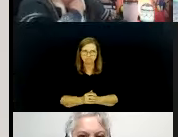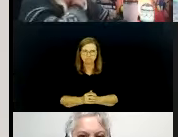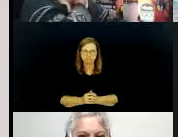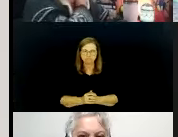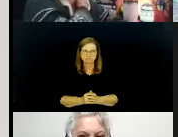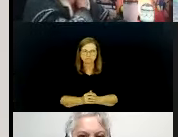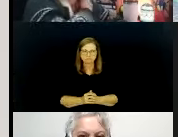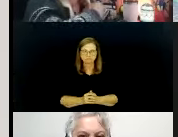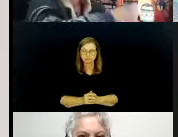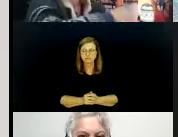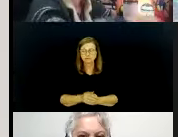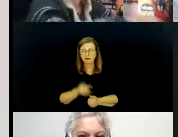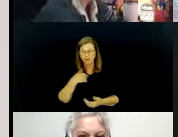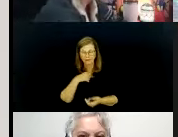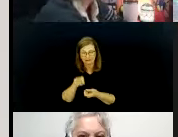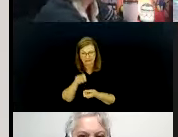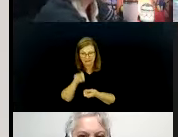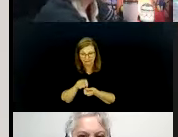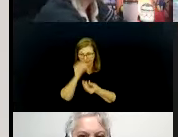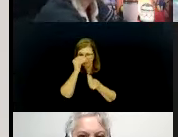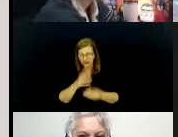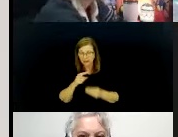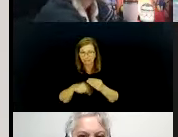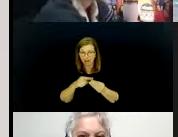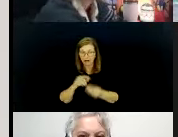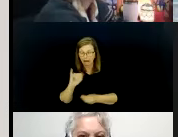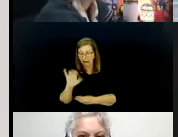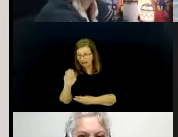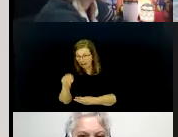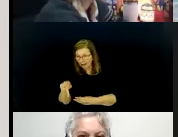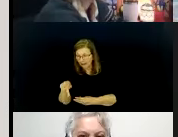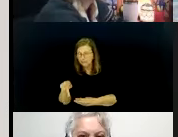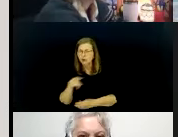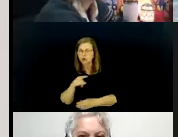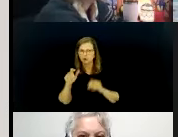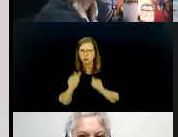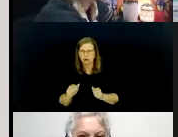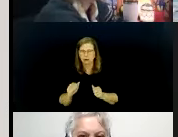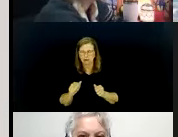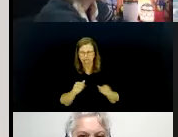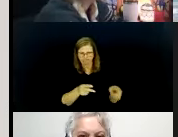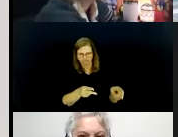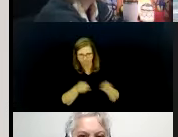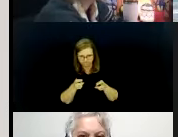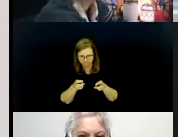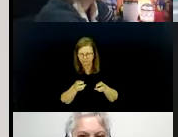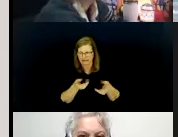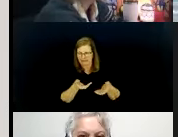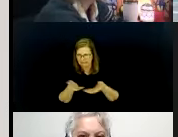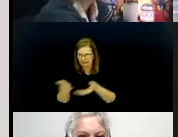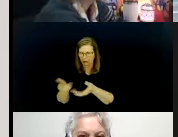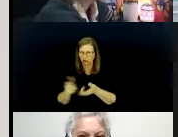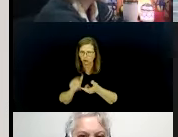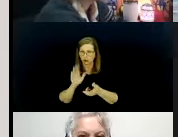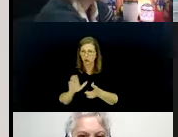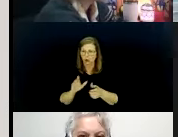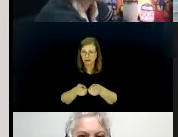If you have specific information about ICAP, you can take this information back to your district administrators if we